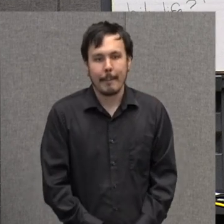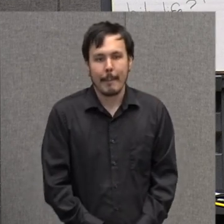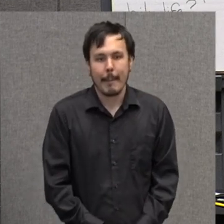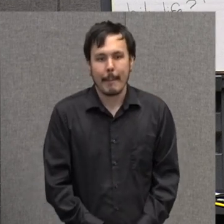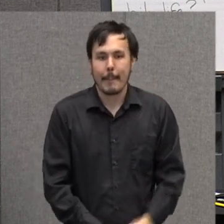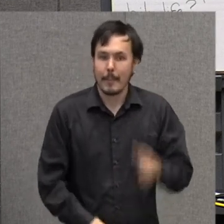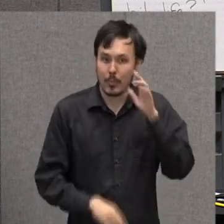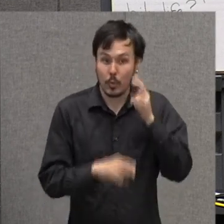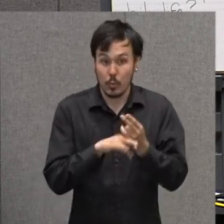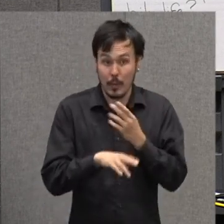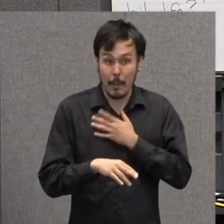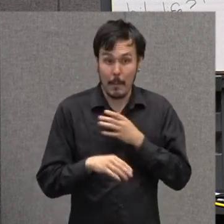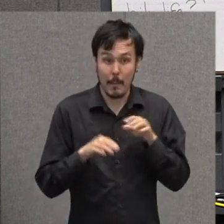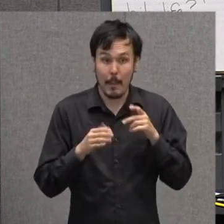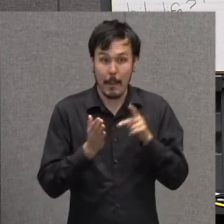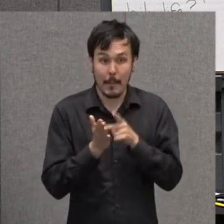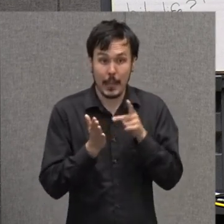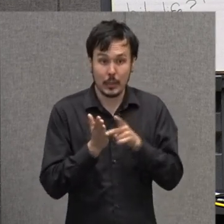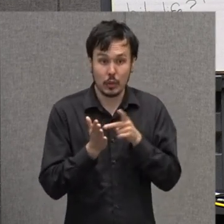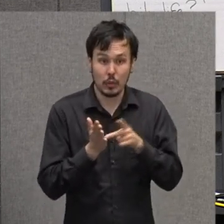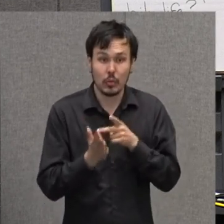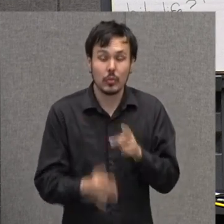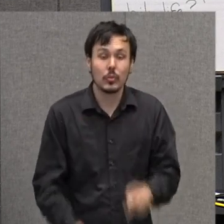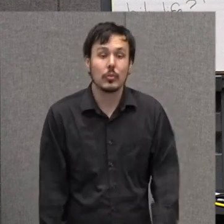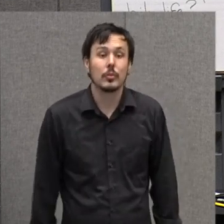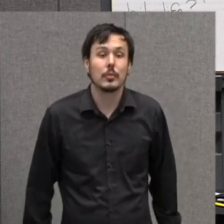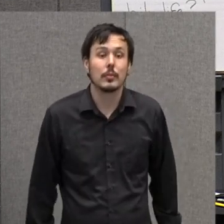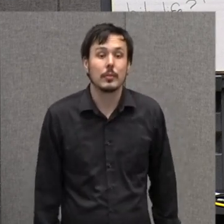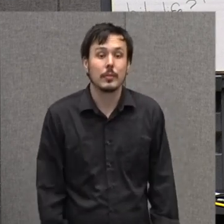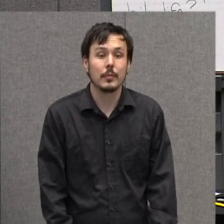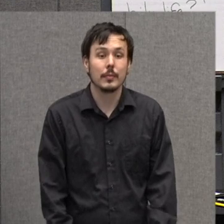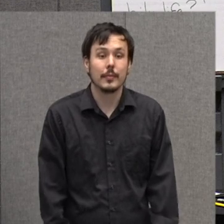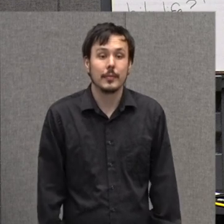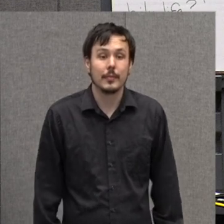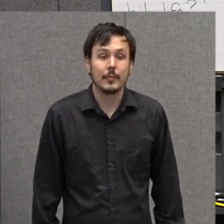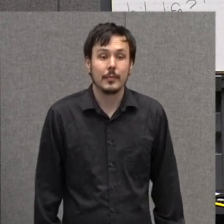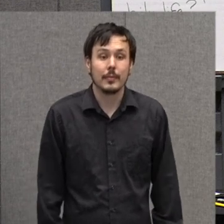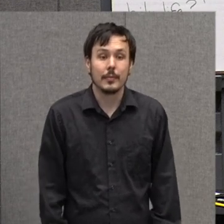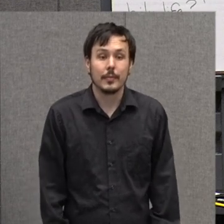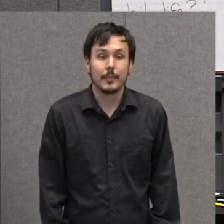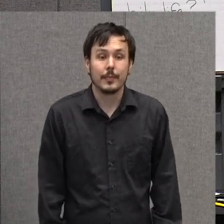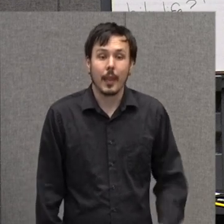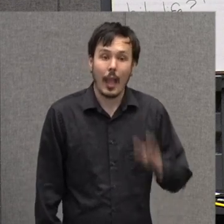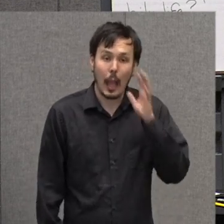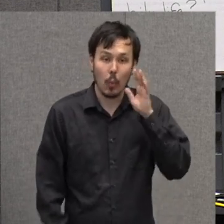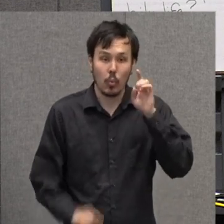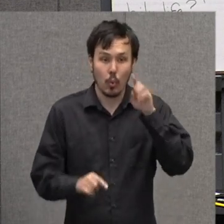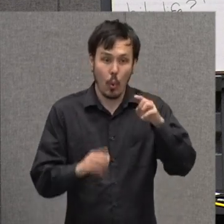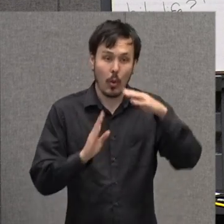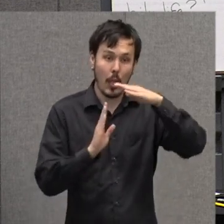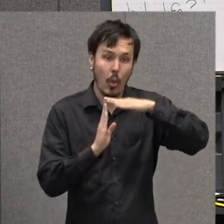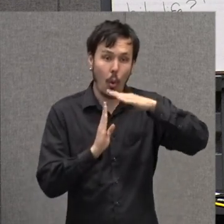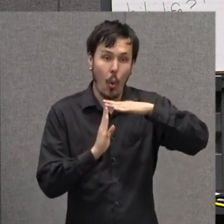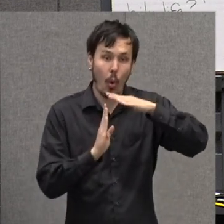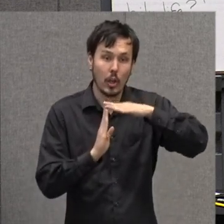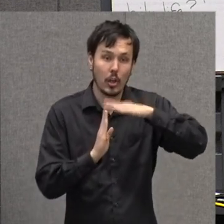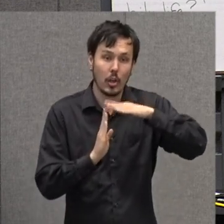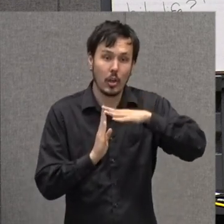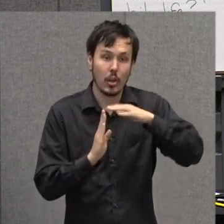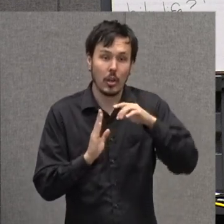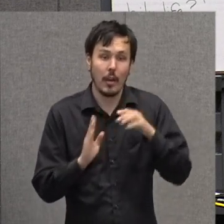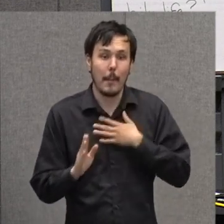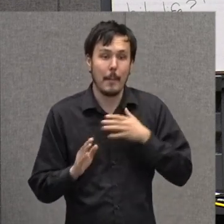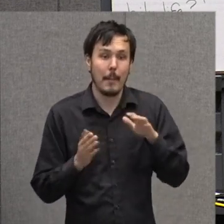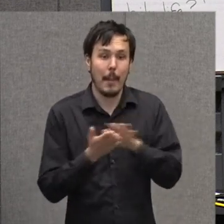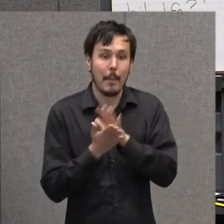Just going to take my pencil, and I'm going to go in the corner, and I'm going to roll